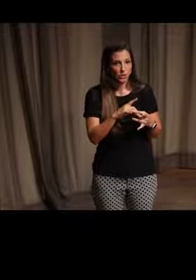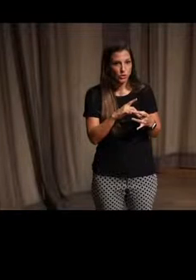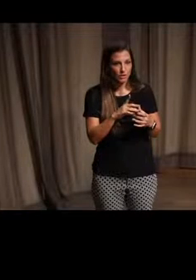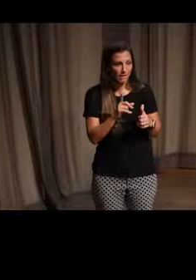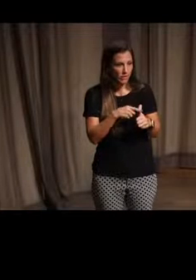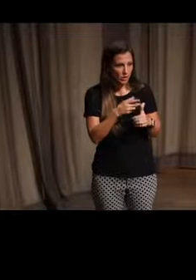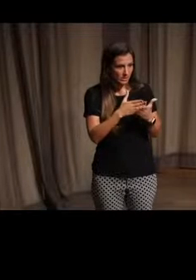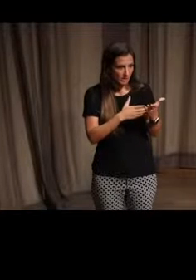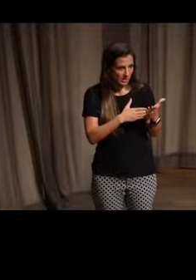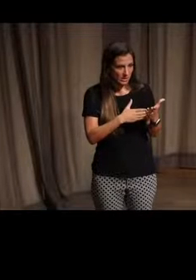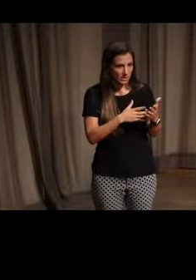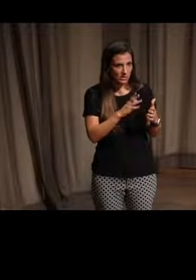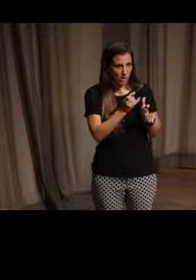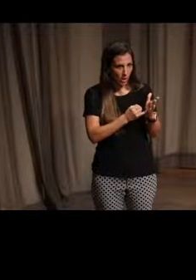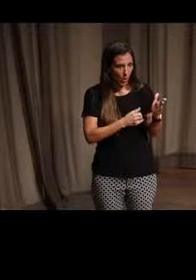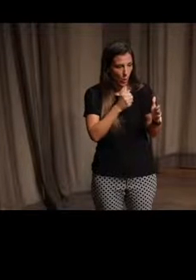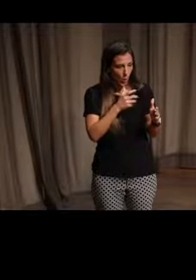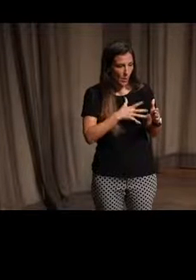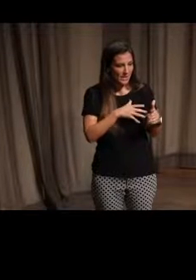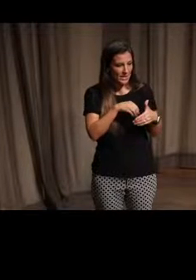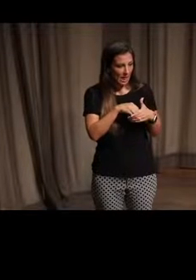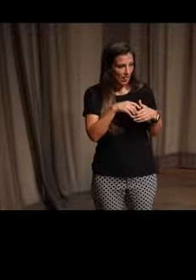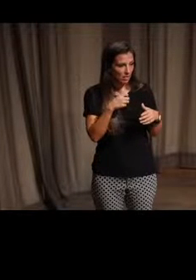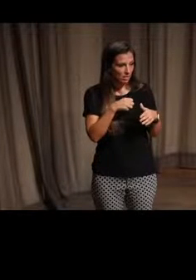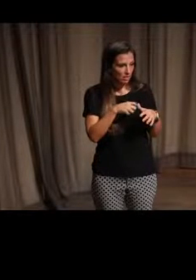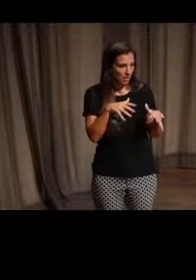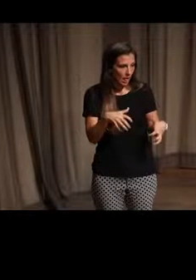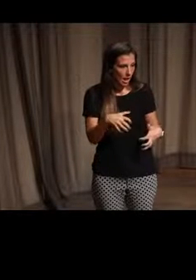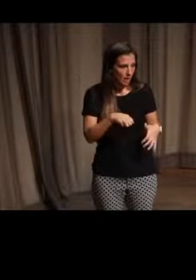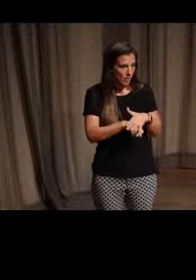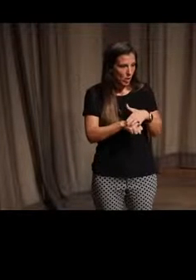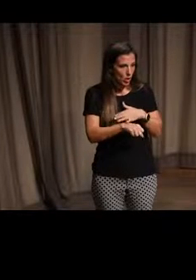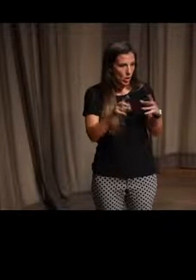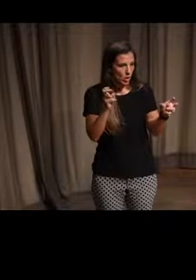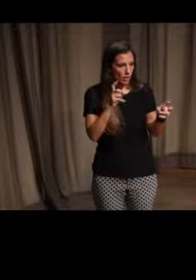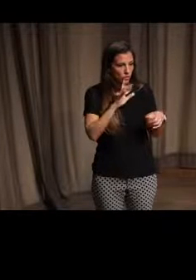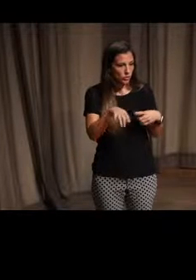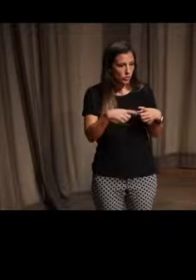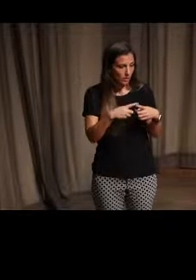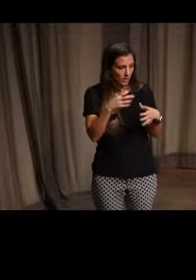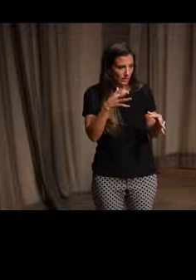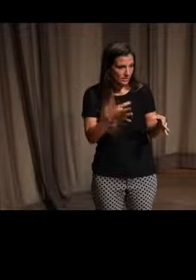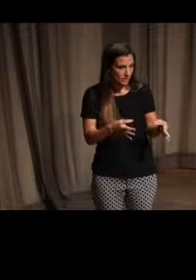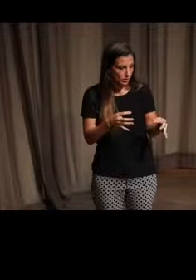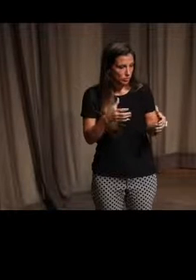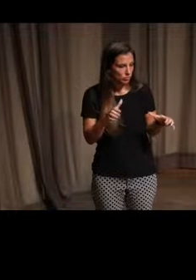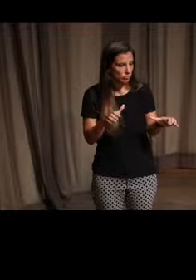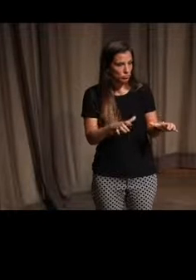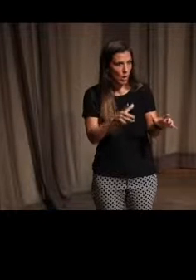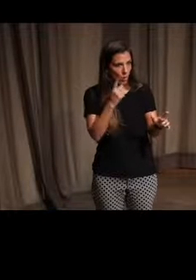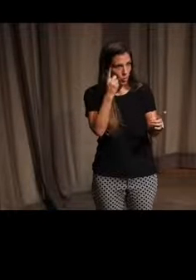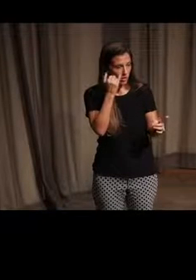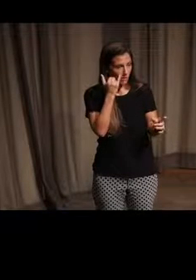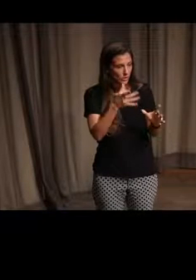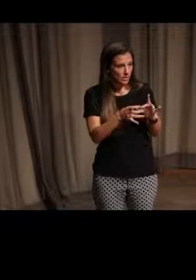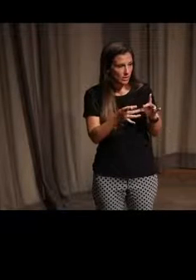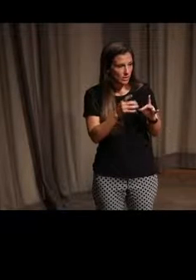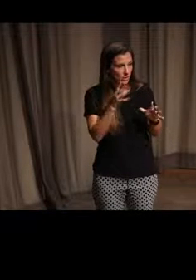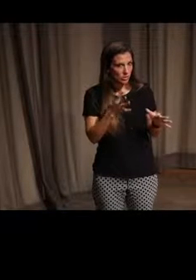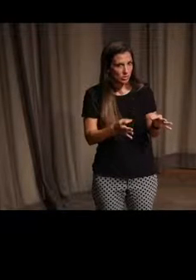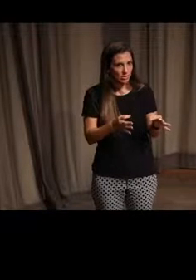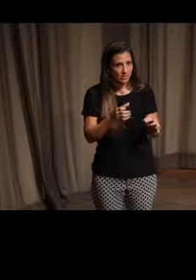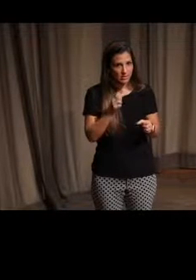the first piece, Women in Labor. And you've talked about your decision to make it sonic, but I'm wondering if you could say something about your decision